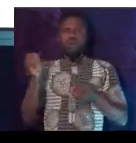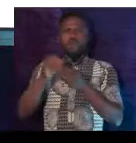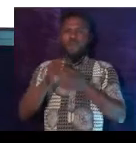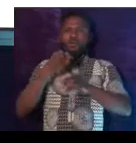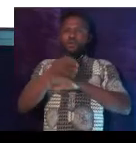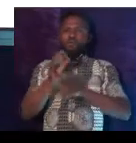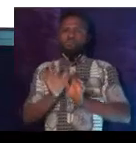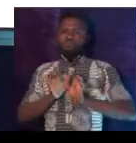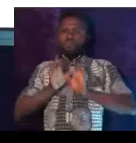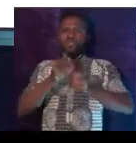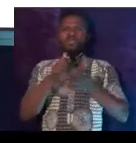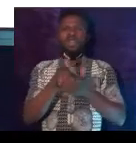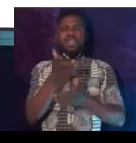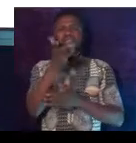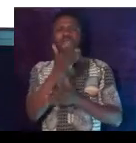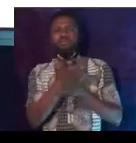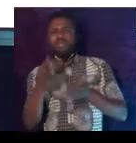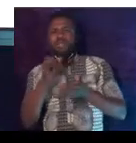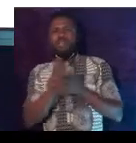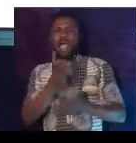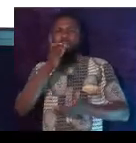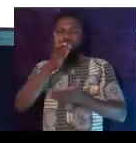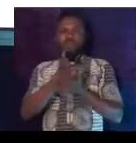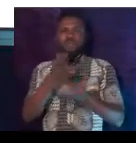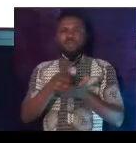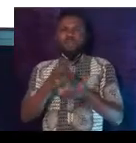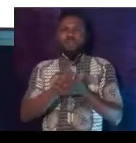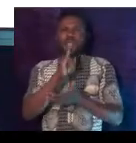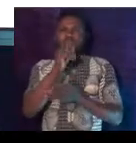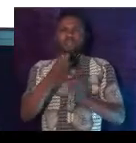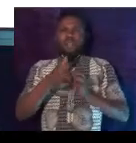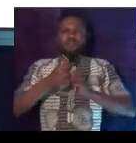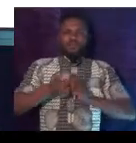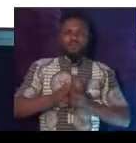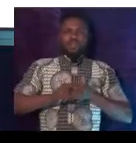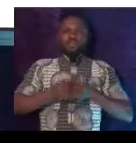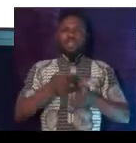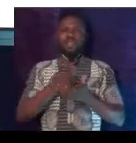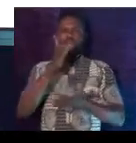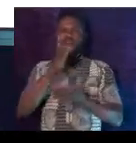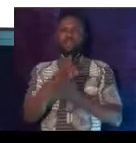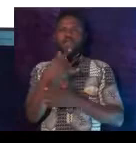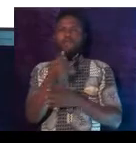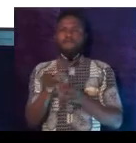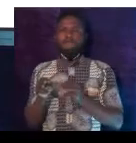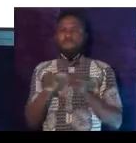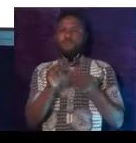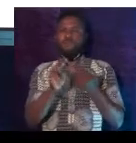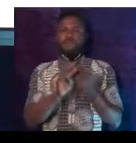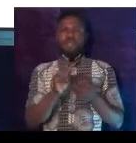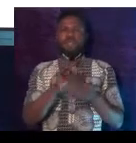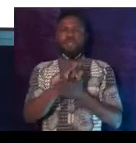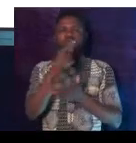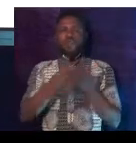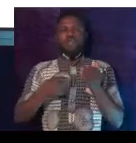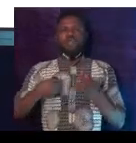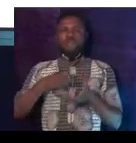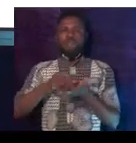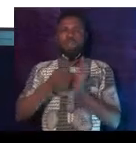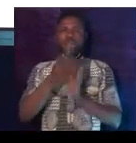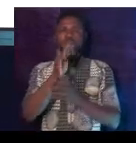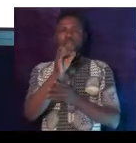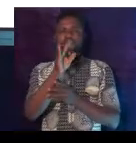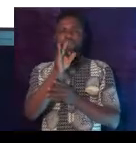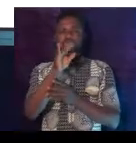no more force is pushing it. There is a certain thing that stops the ball, and that is friction. It stops the movement. So that's what